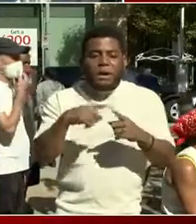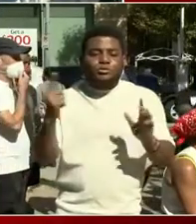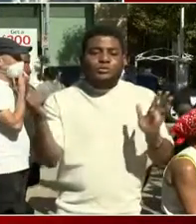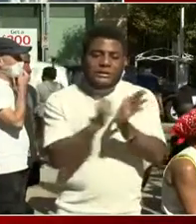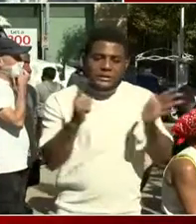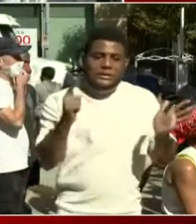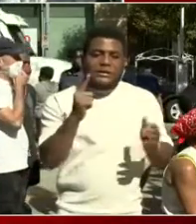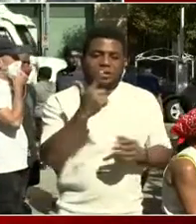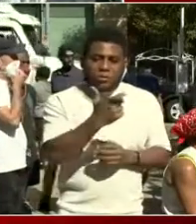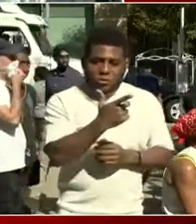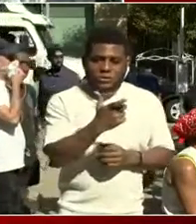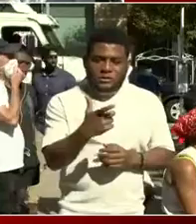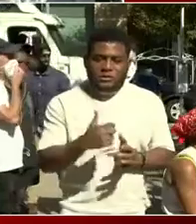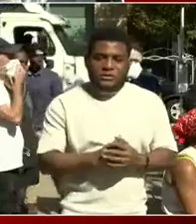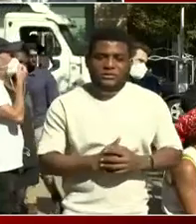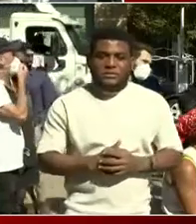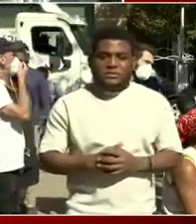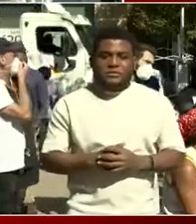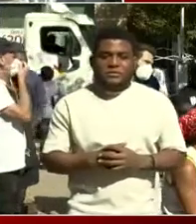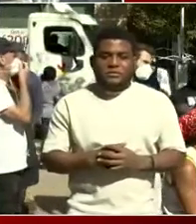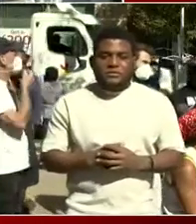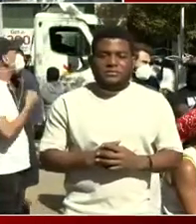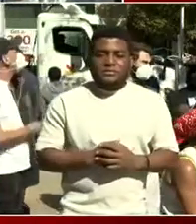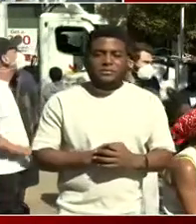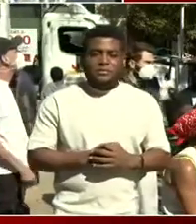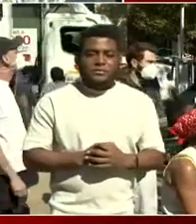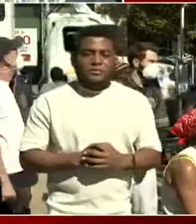about. Sam? Let me just jump in. Mayor.